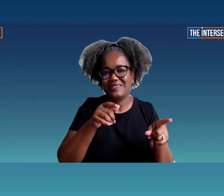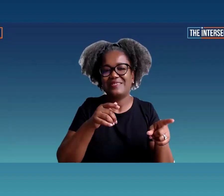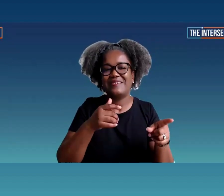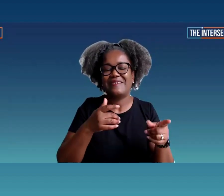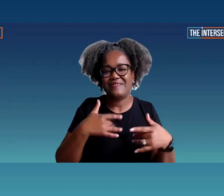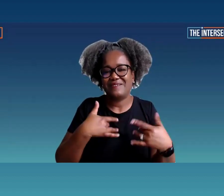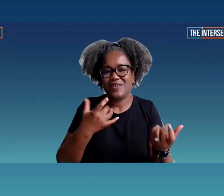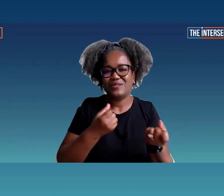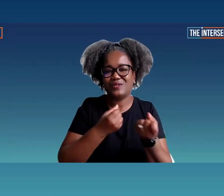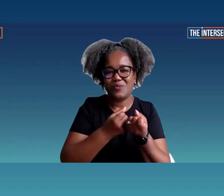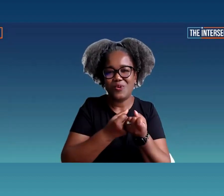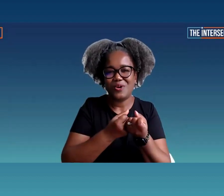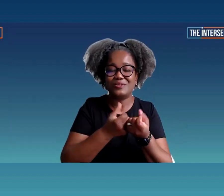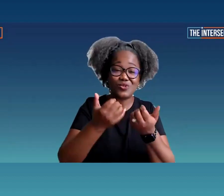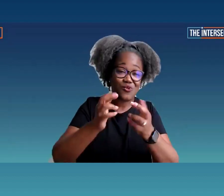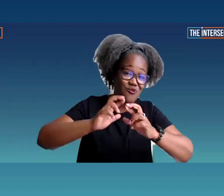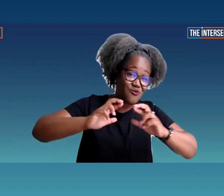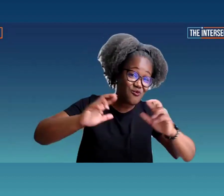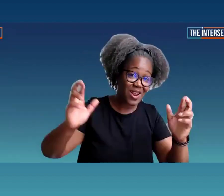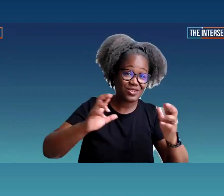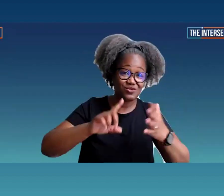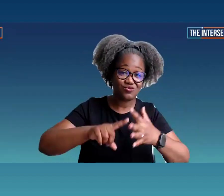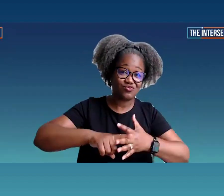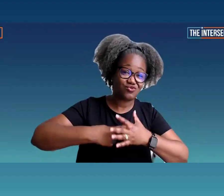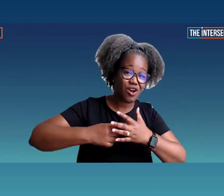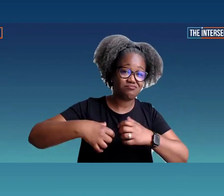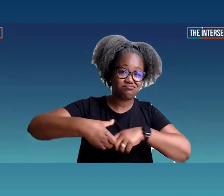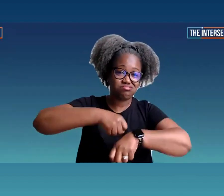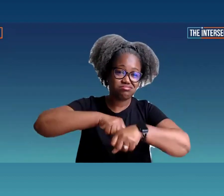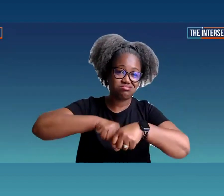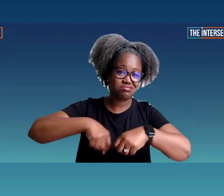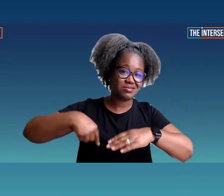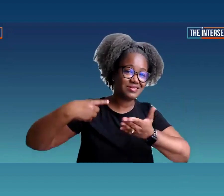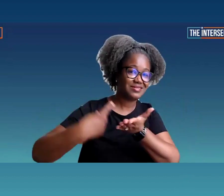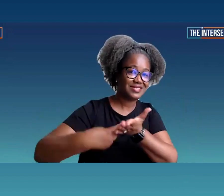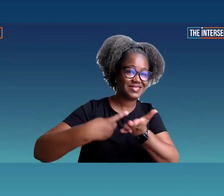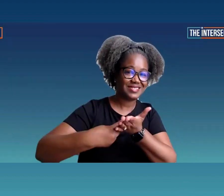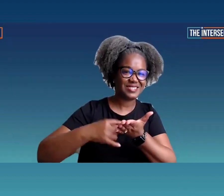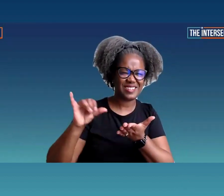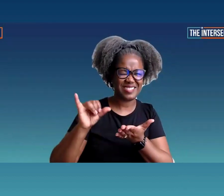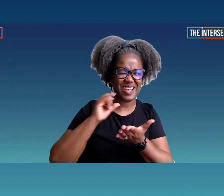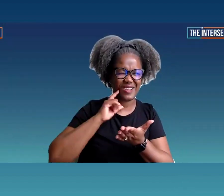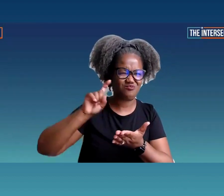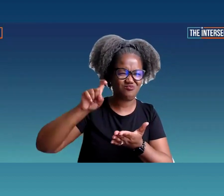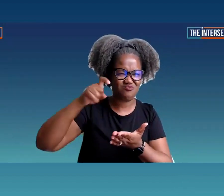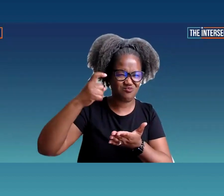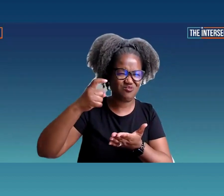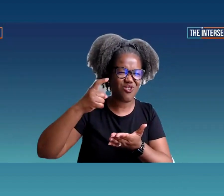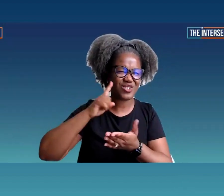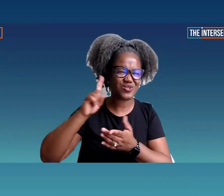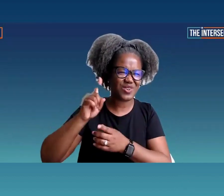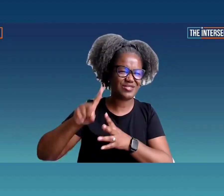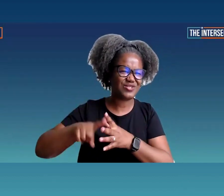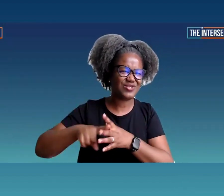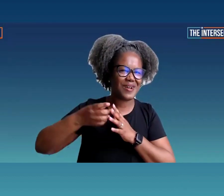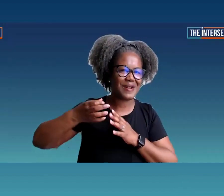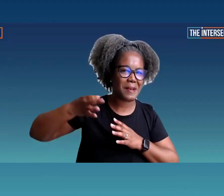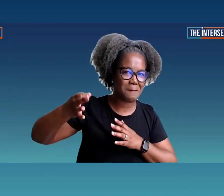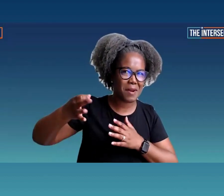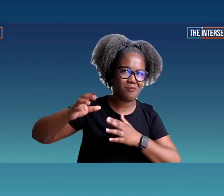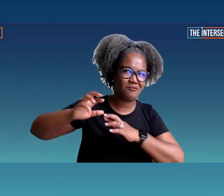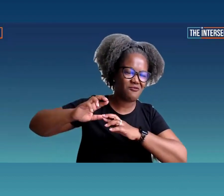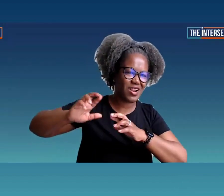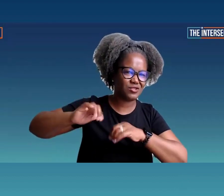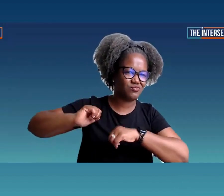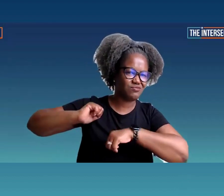thing called hip hop. So today, I am joined by an incredible panel of experts who are